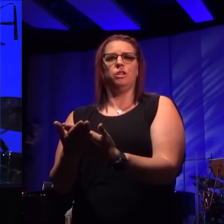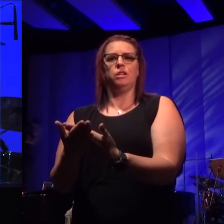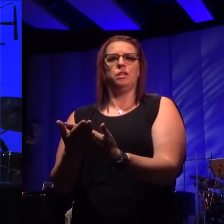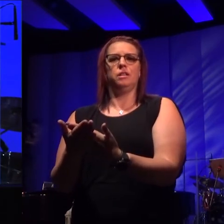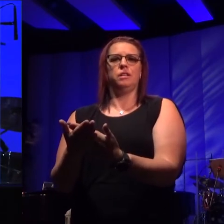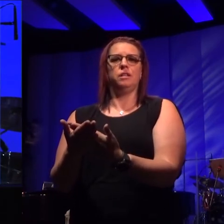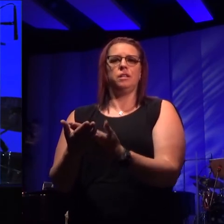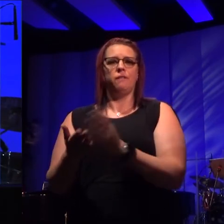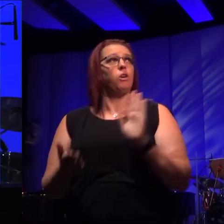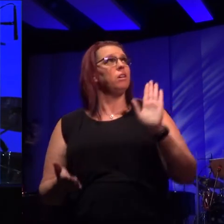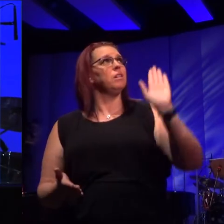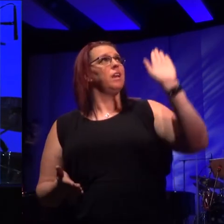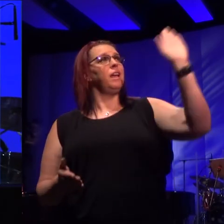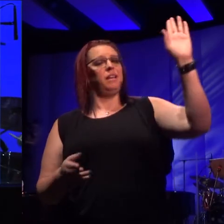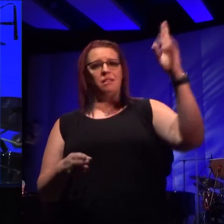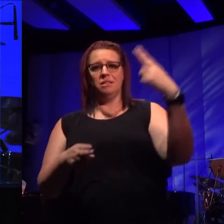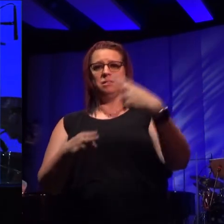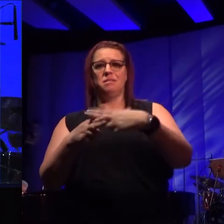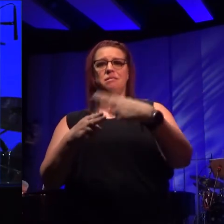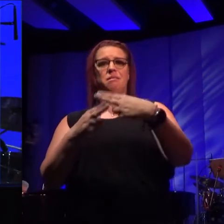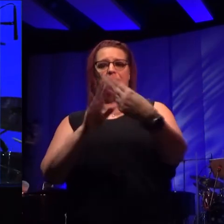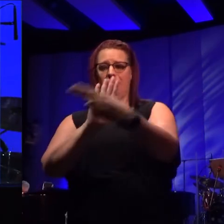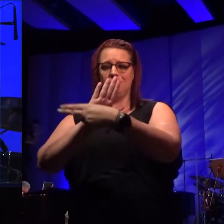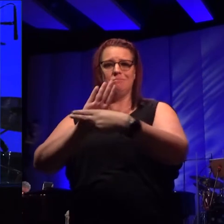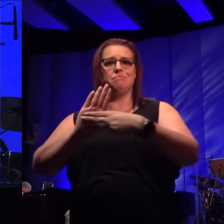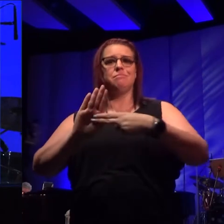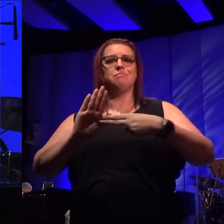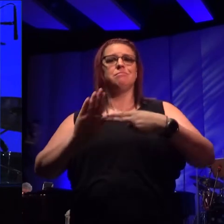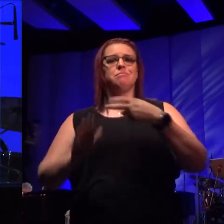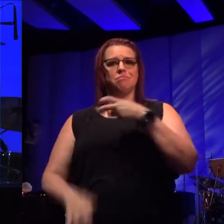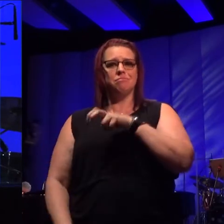for his name's sake.